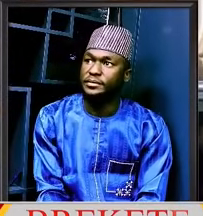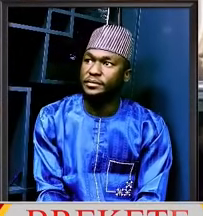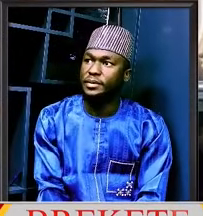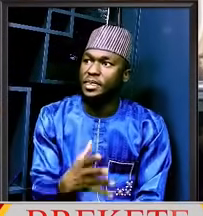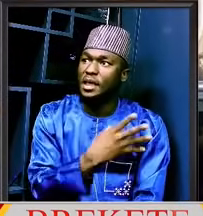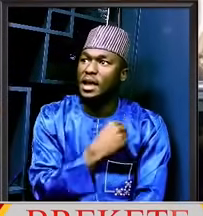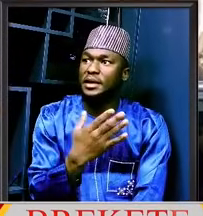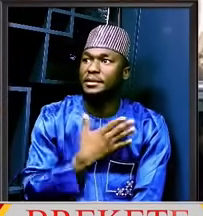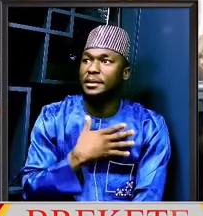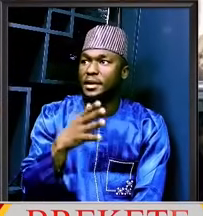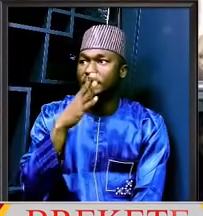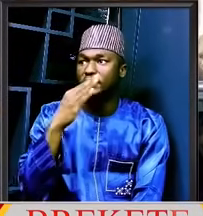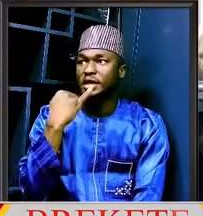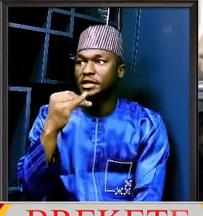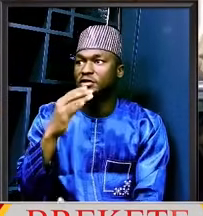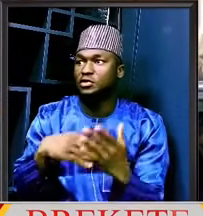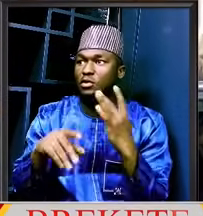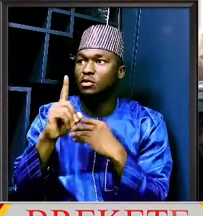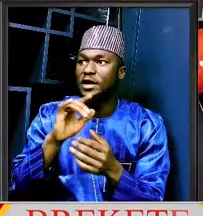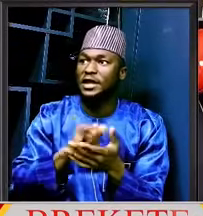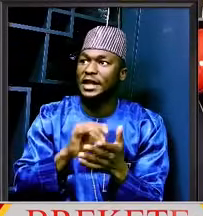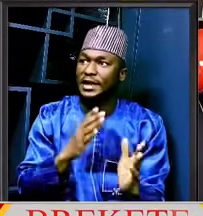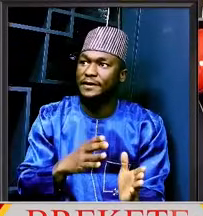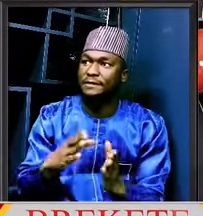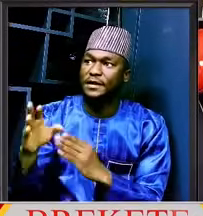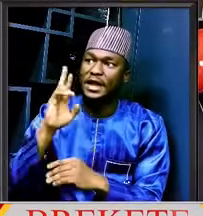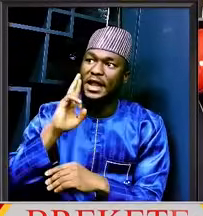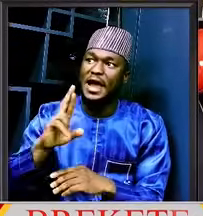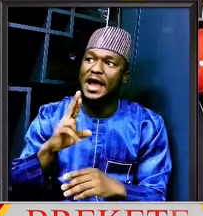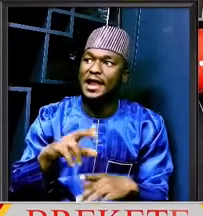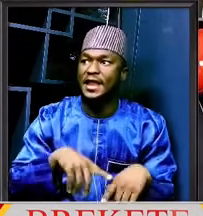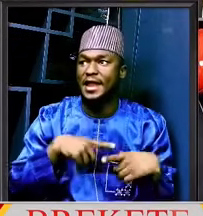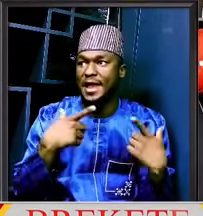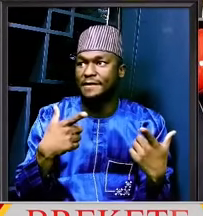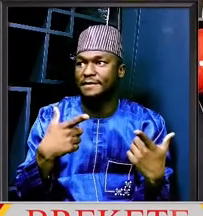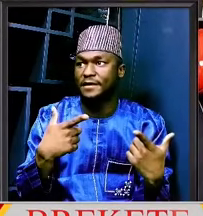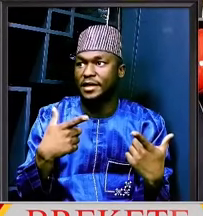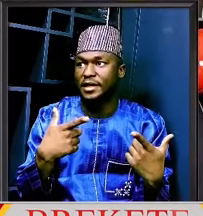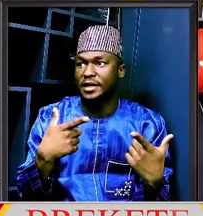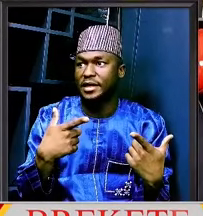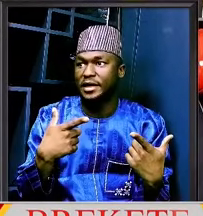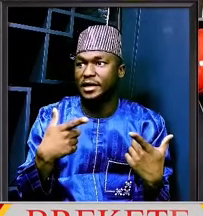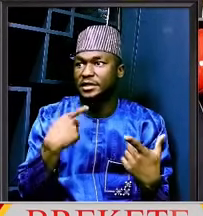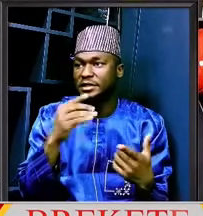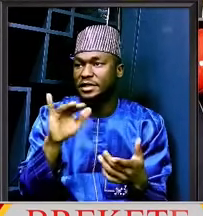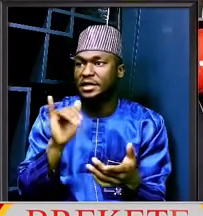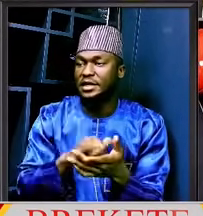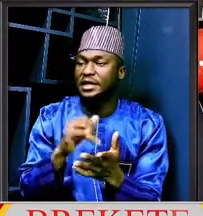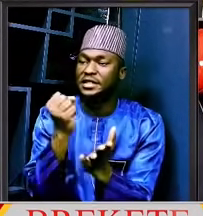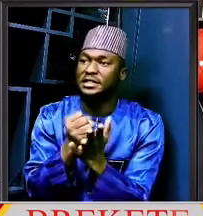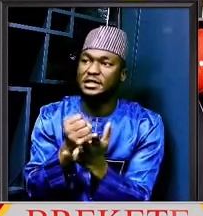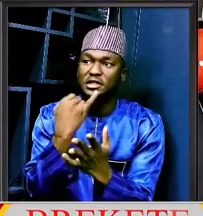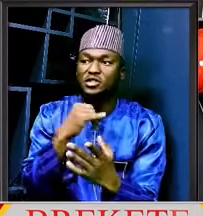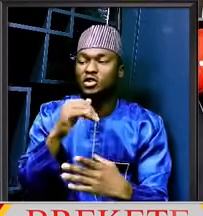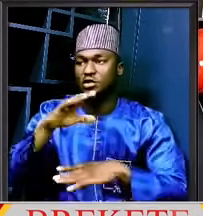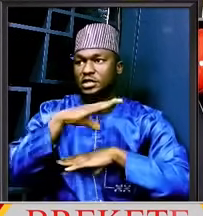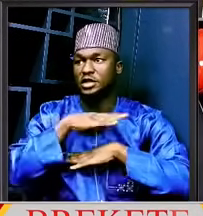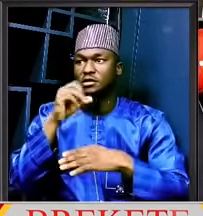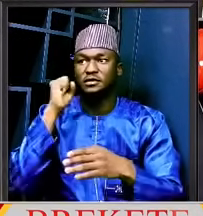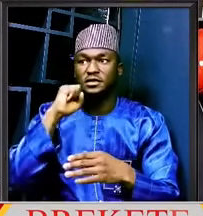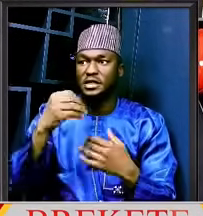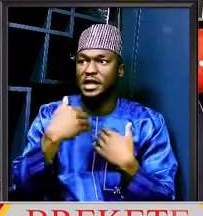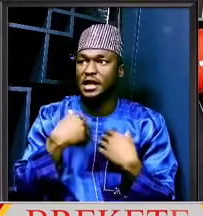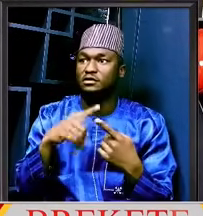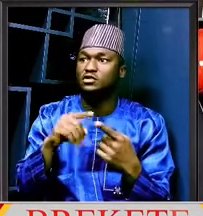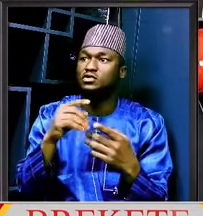And my mother is somebody that plans her life. She's a civil servant. You should know that even salary payment is not consistent. For her to buy that